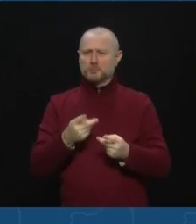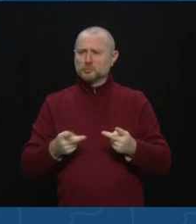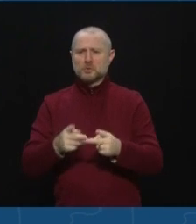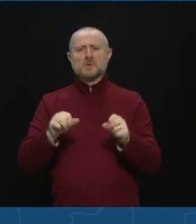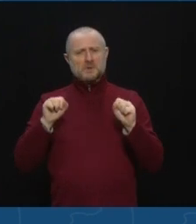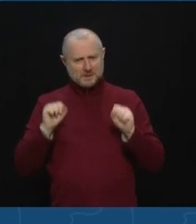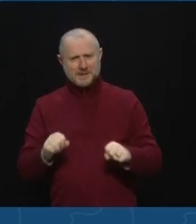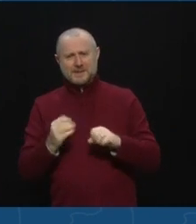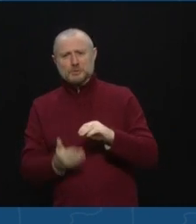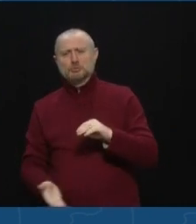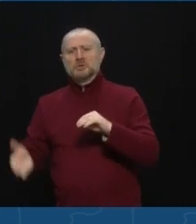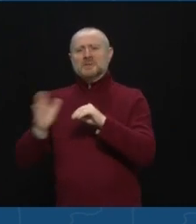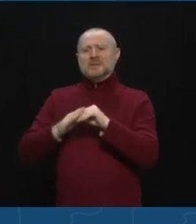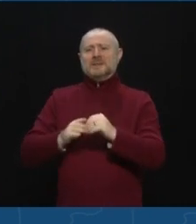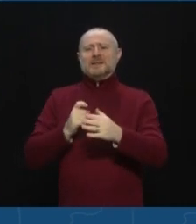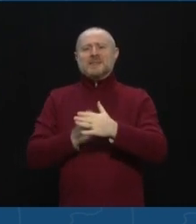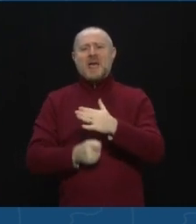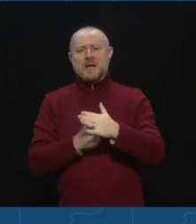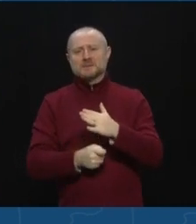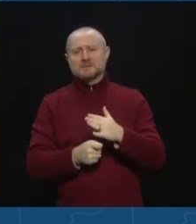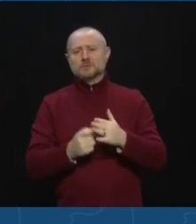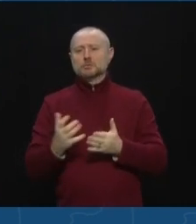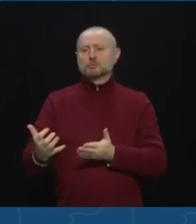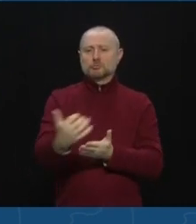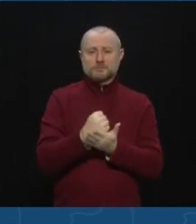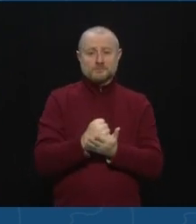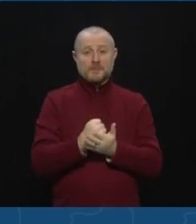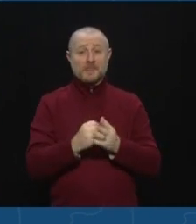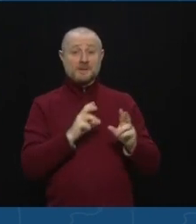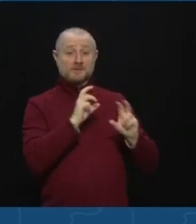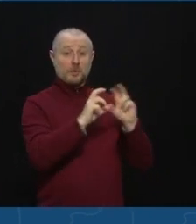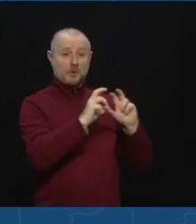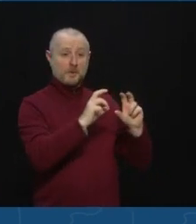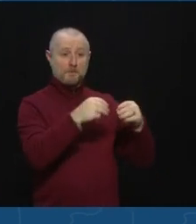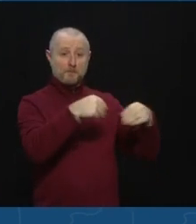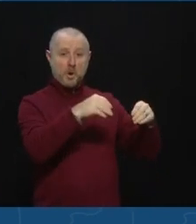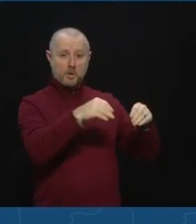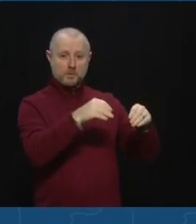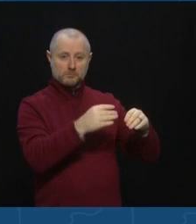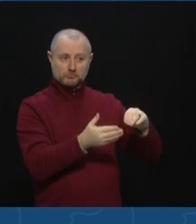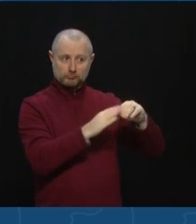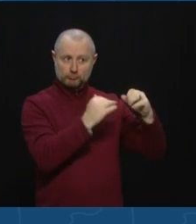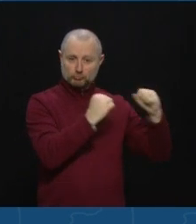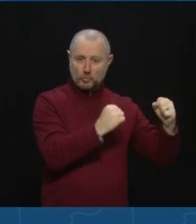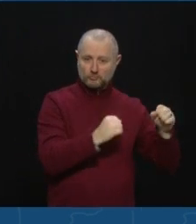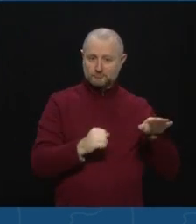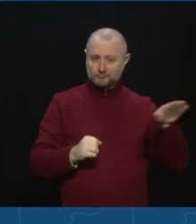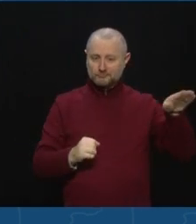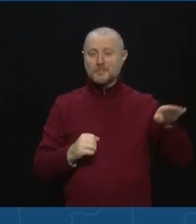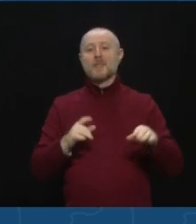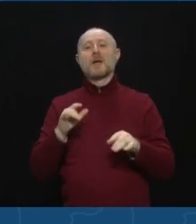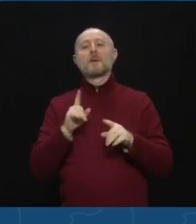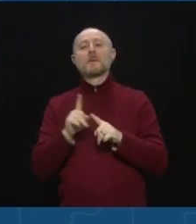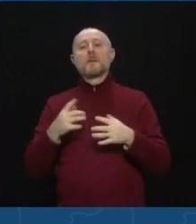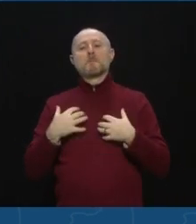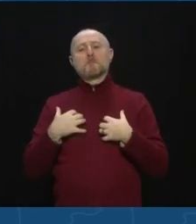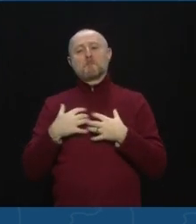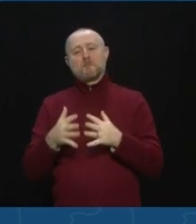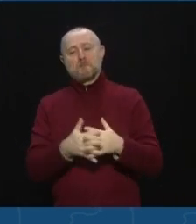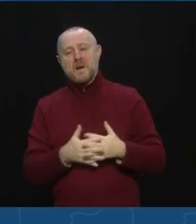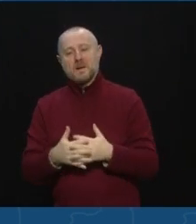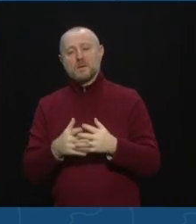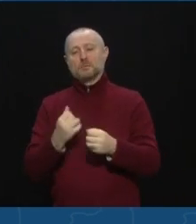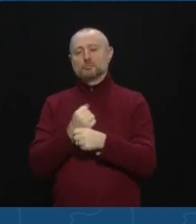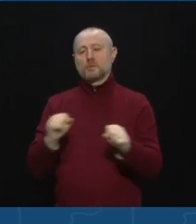tax receipts, a thriving stock market, and an influx of federal aid through the American Rescue Plan and the Infrastructure